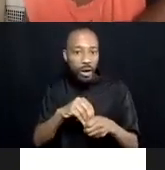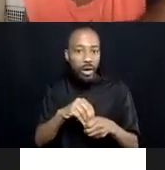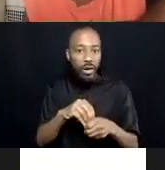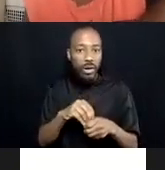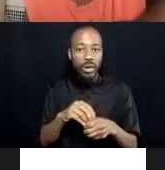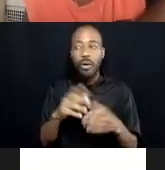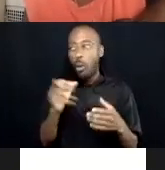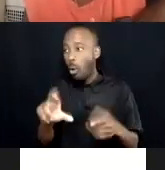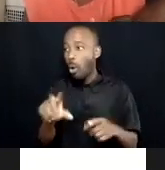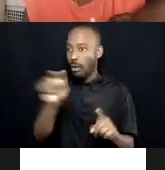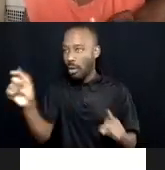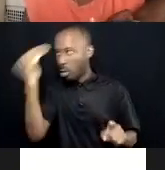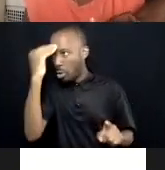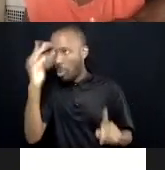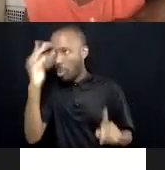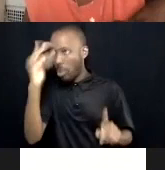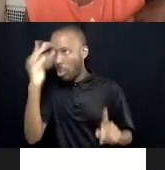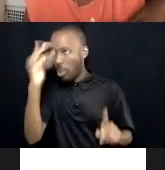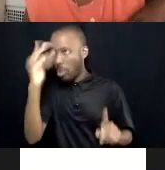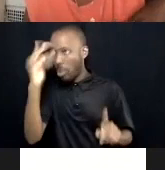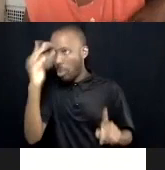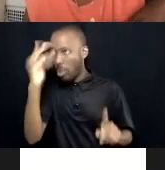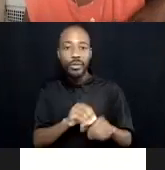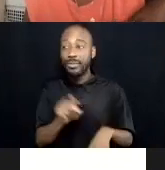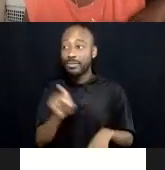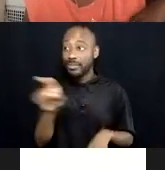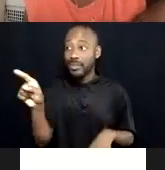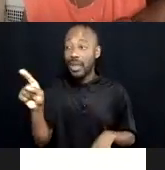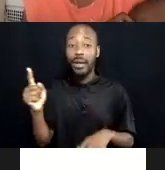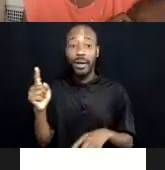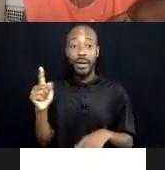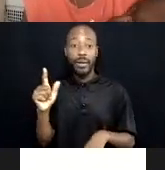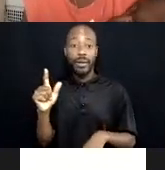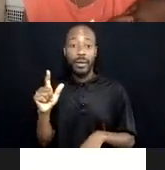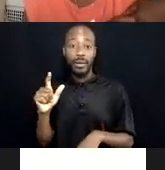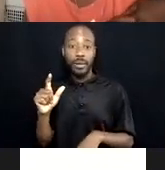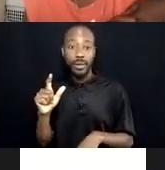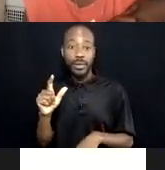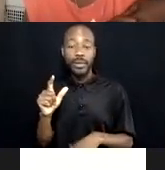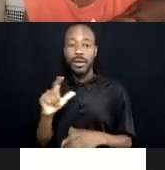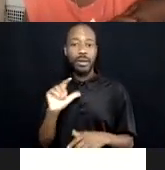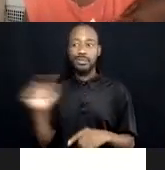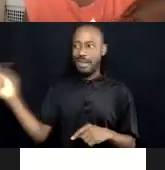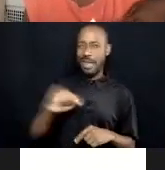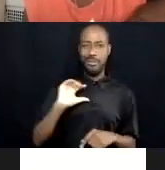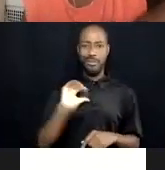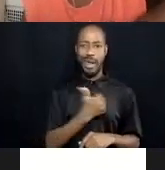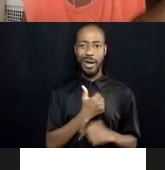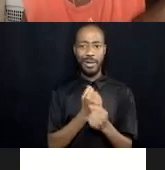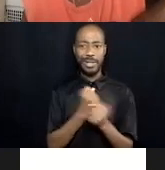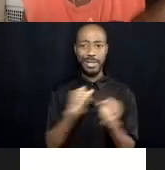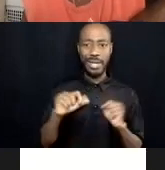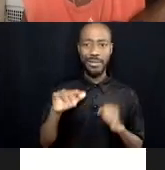were involved, had actually came up to one of our safe spaces and